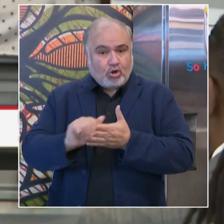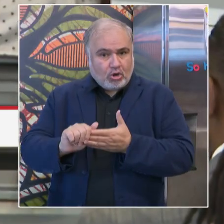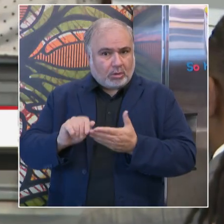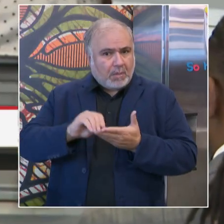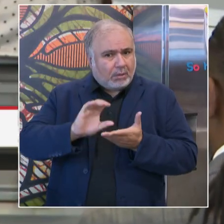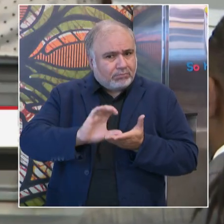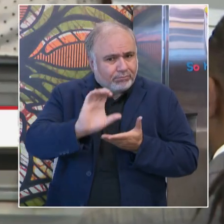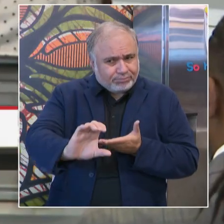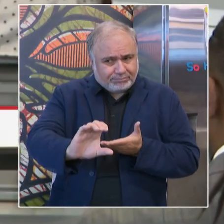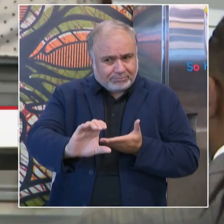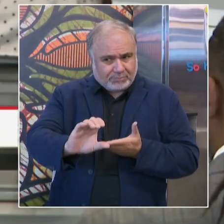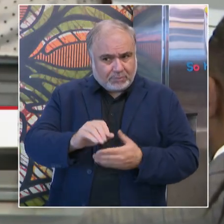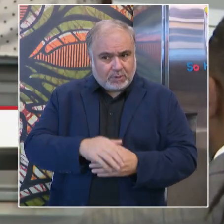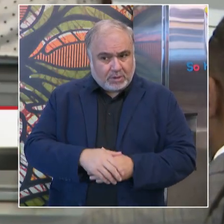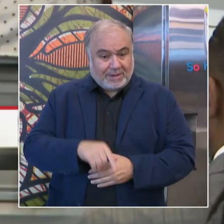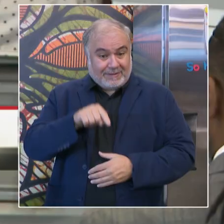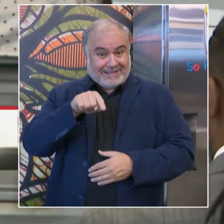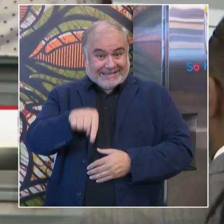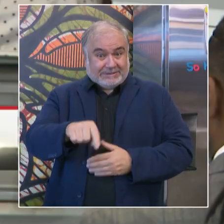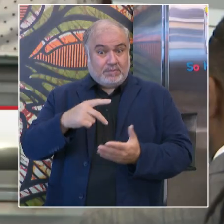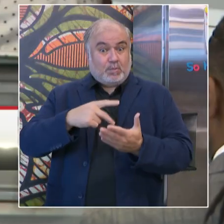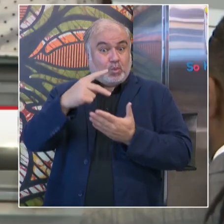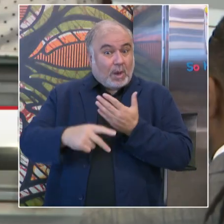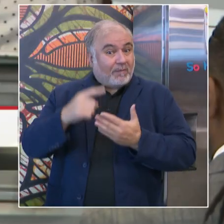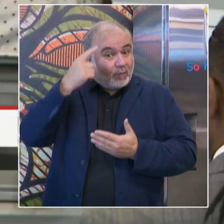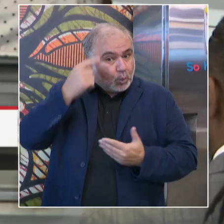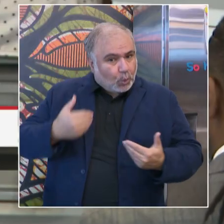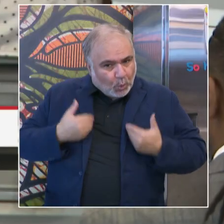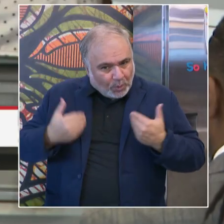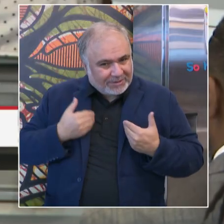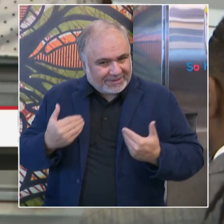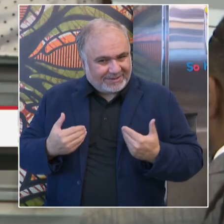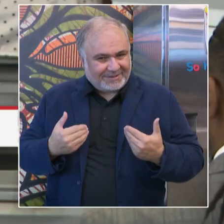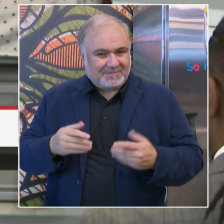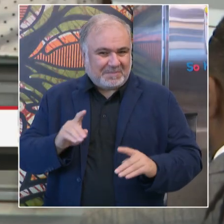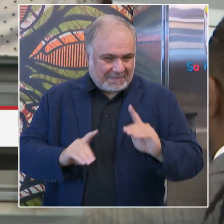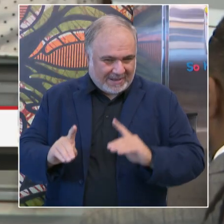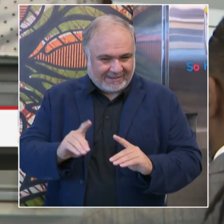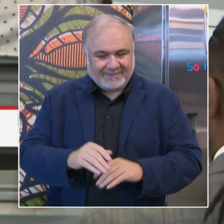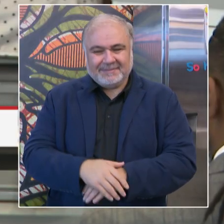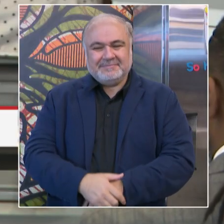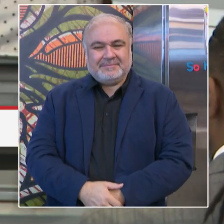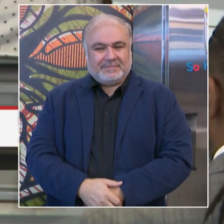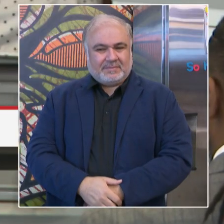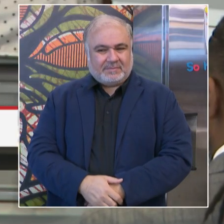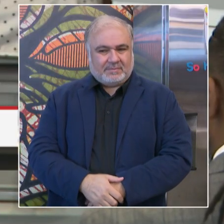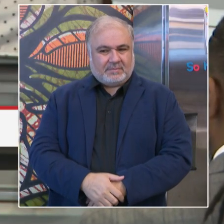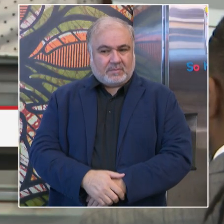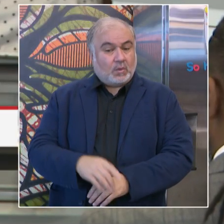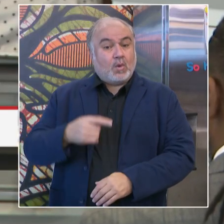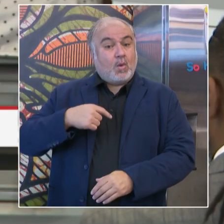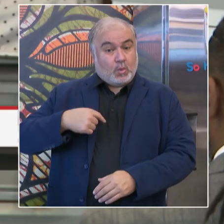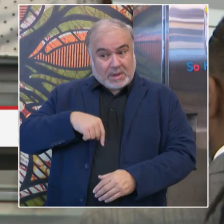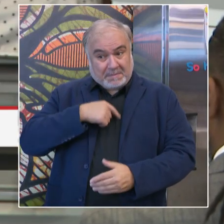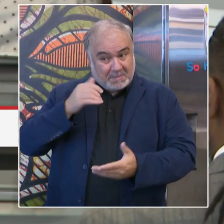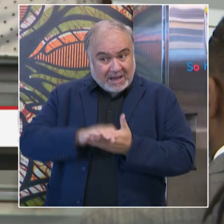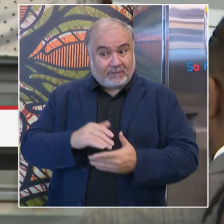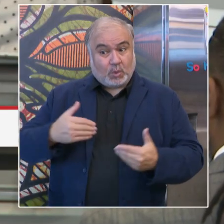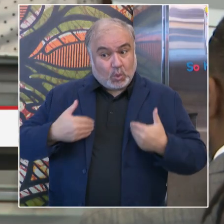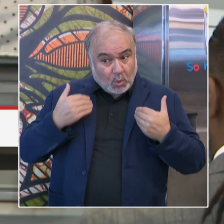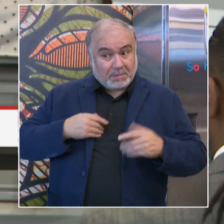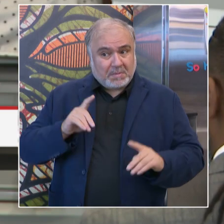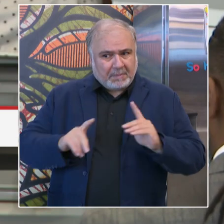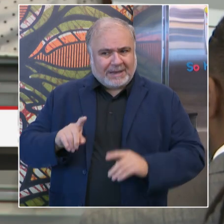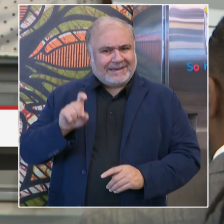from every community and every background should have access to a pathway that leads to success. Through programs and centers like